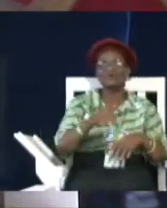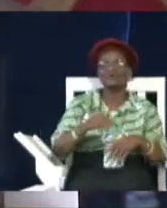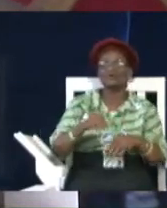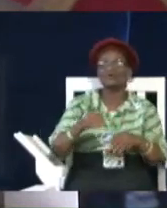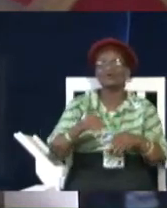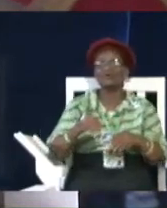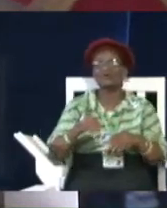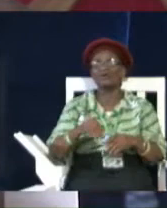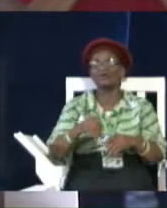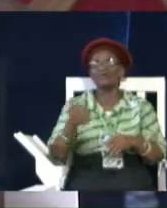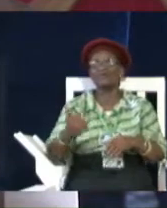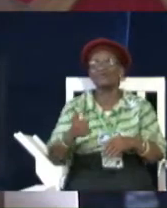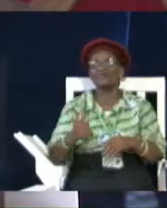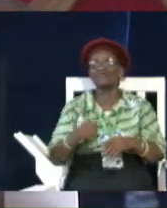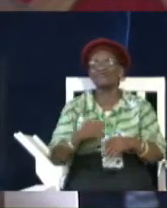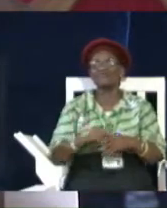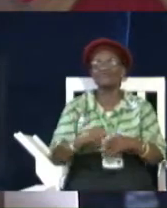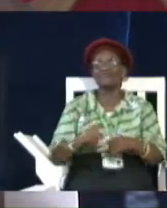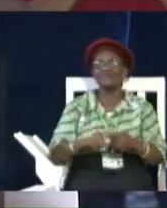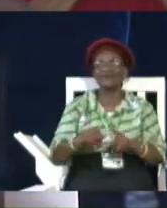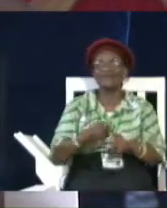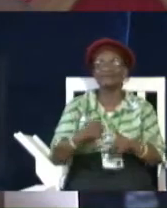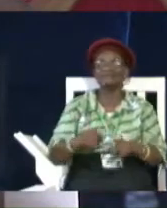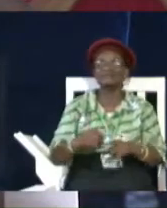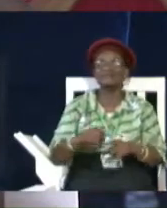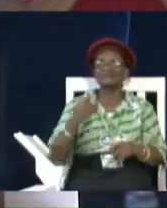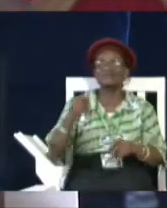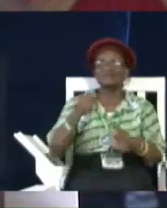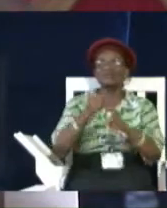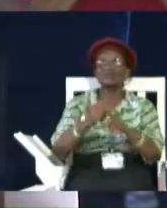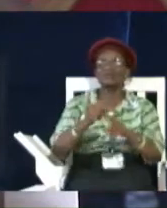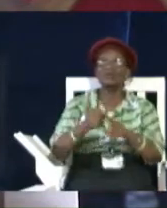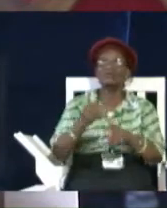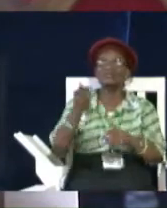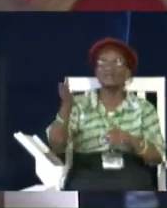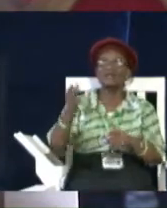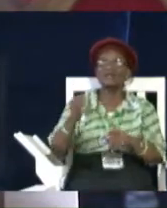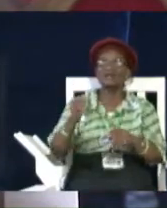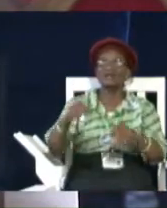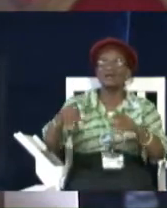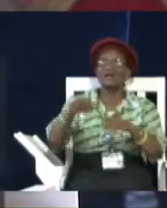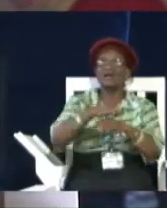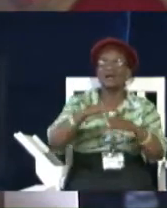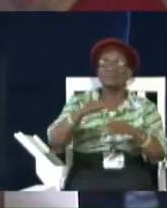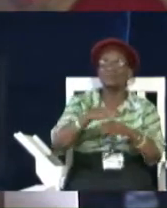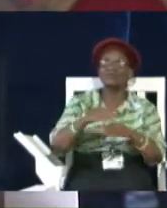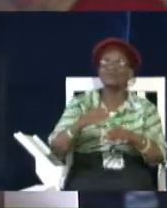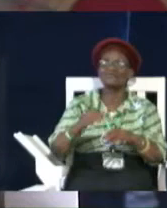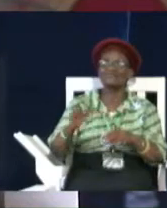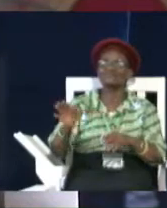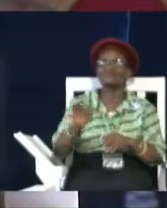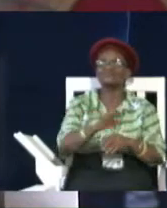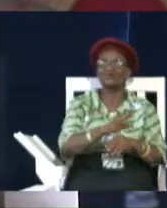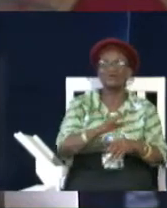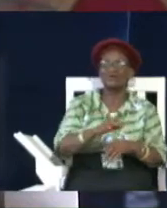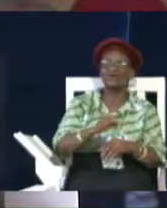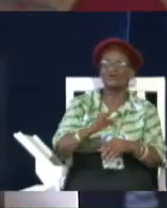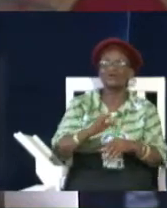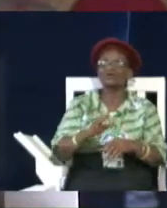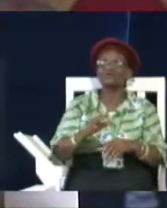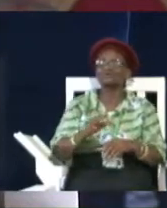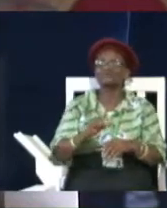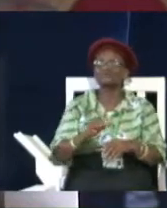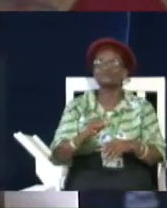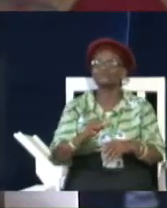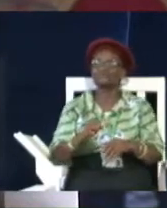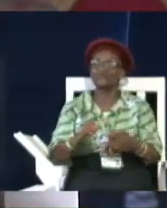The word there, above thy fellows, is what I want to talk about for the